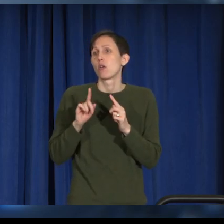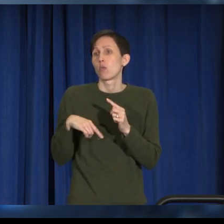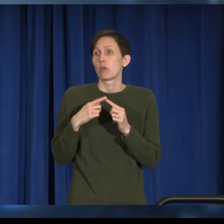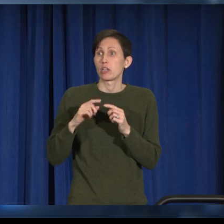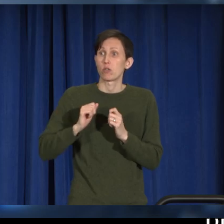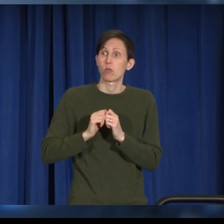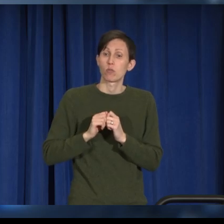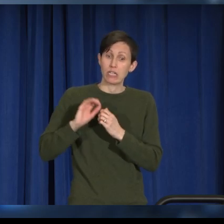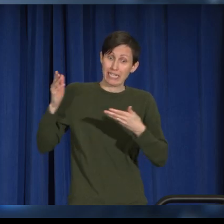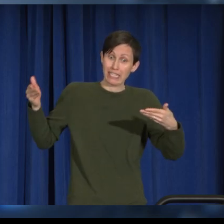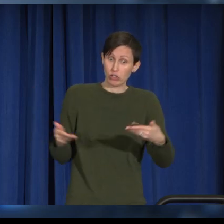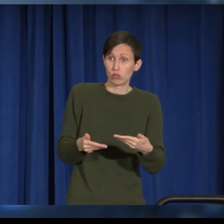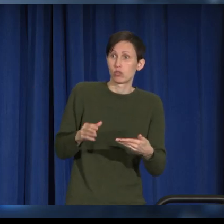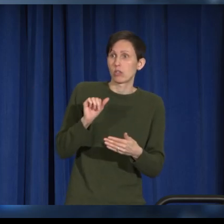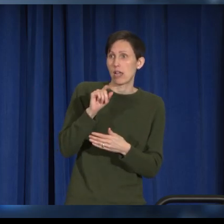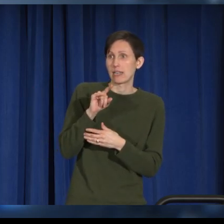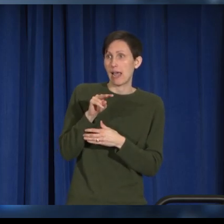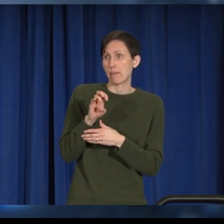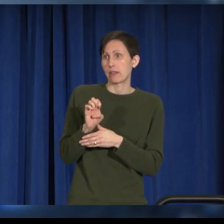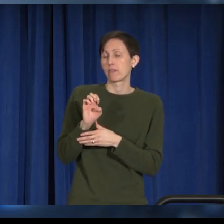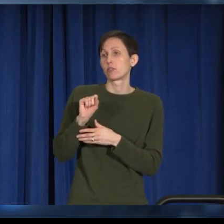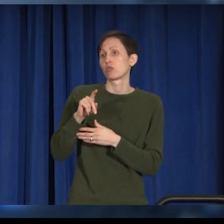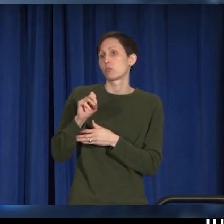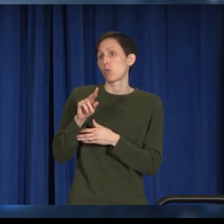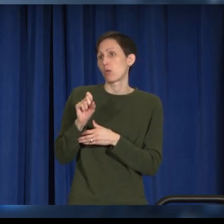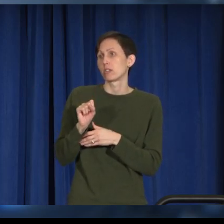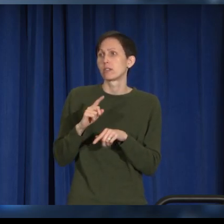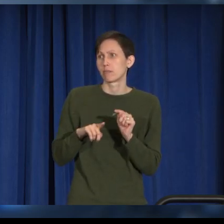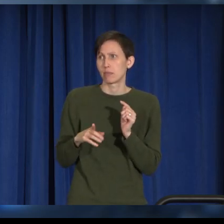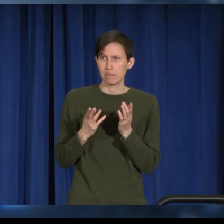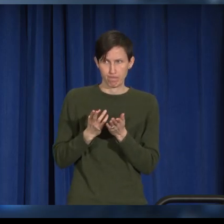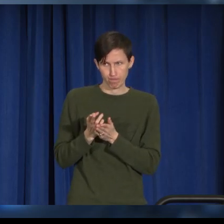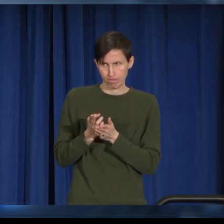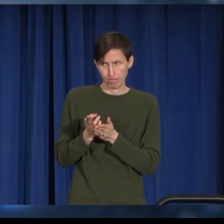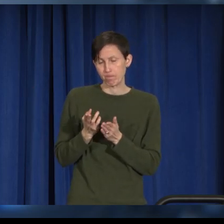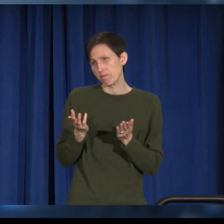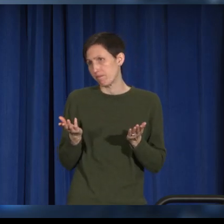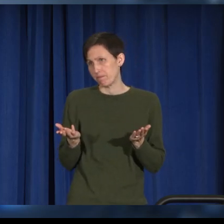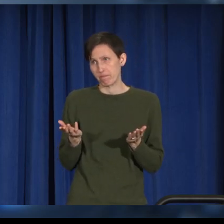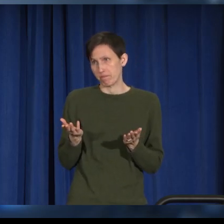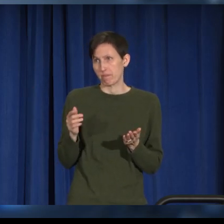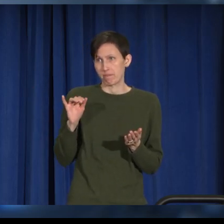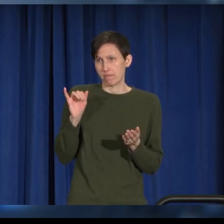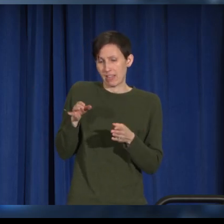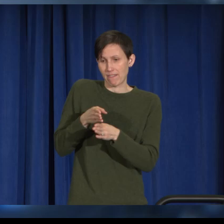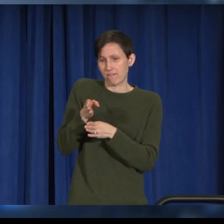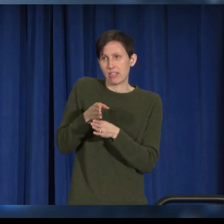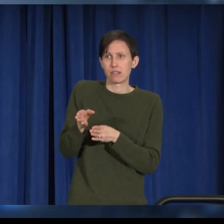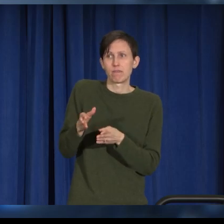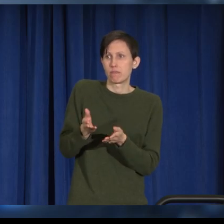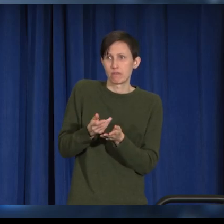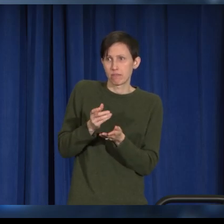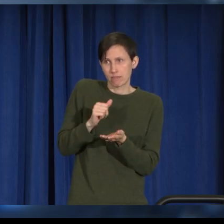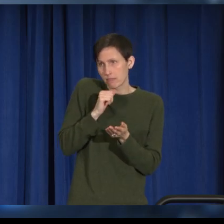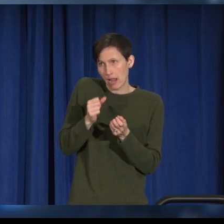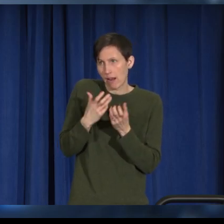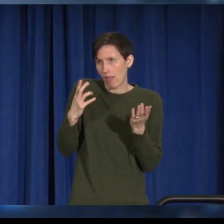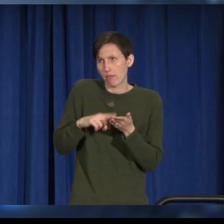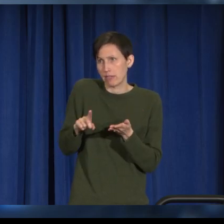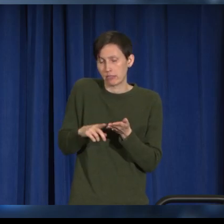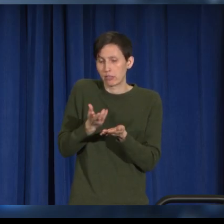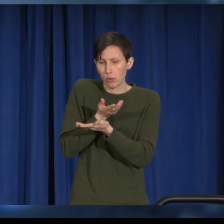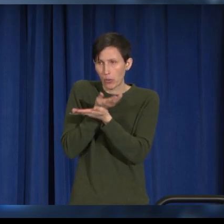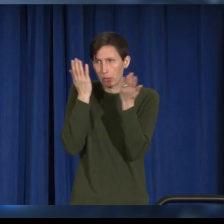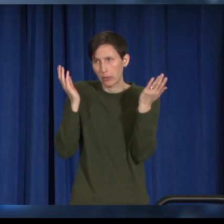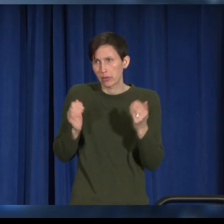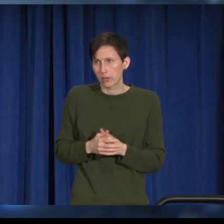sport programming. But it's very largely an unresearched field, adaptive sport. We know